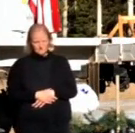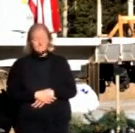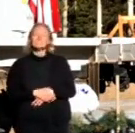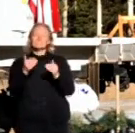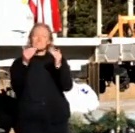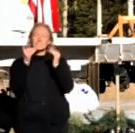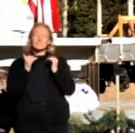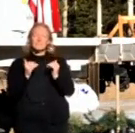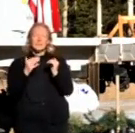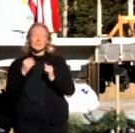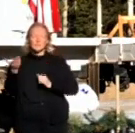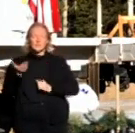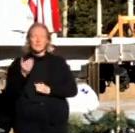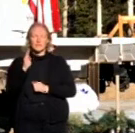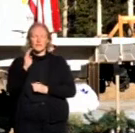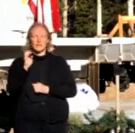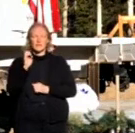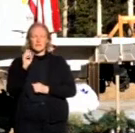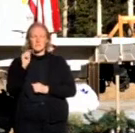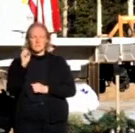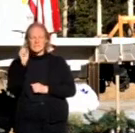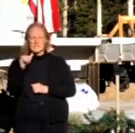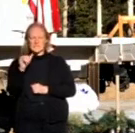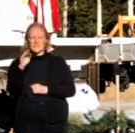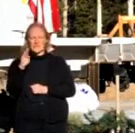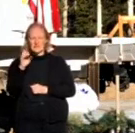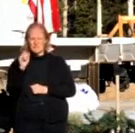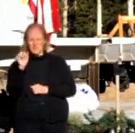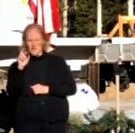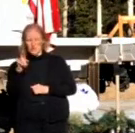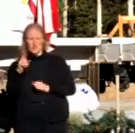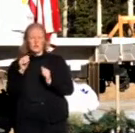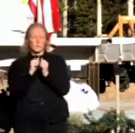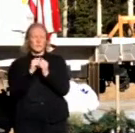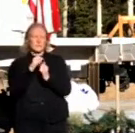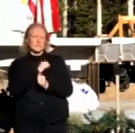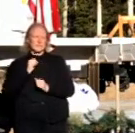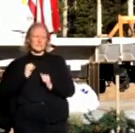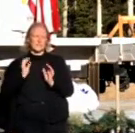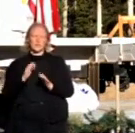Next up, I'd like to introduce Betsy Baer, who's with Senator Gardner's office.